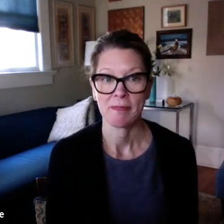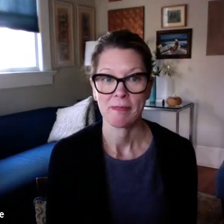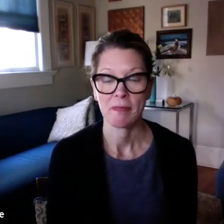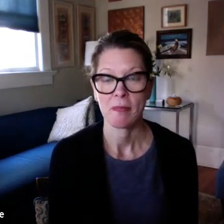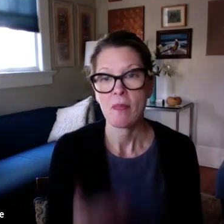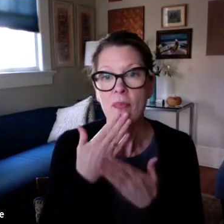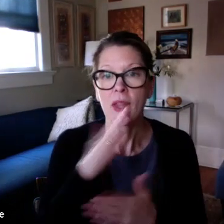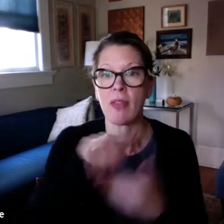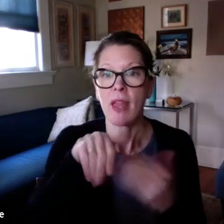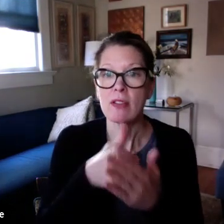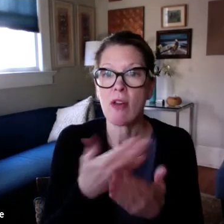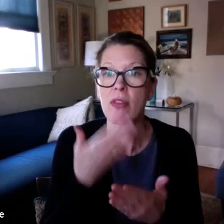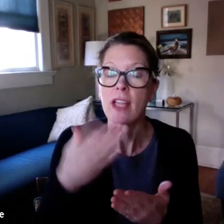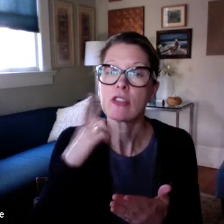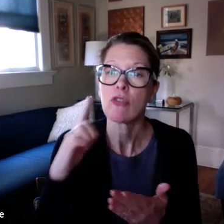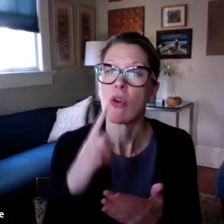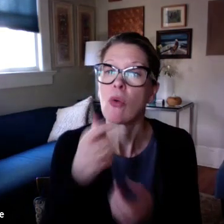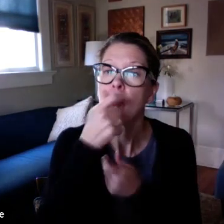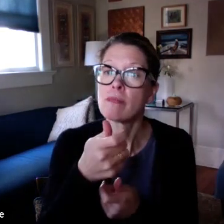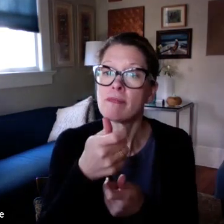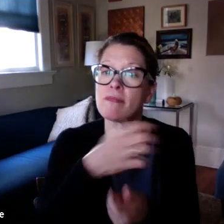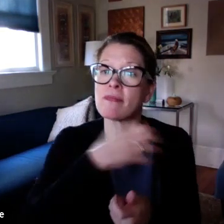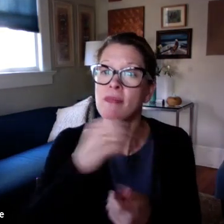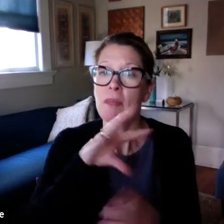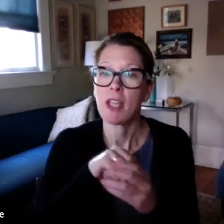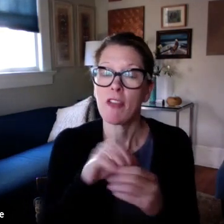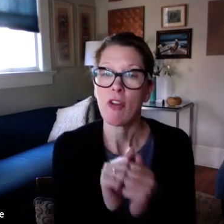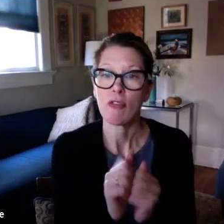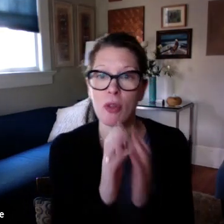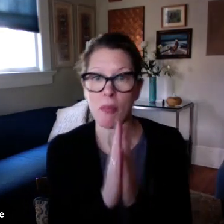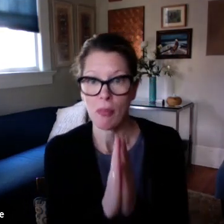Thanks, everybody. Thank you for joining us for prayer today and letting us join you.